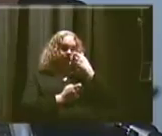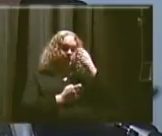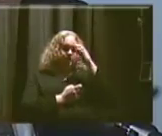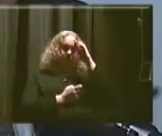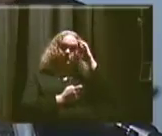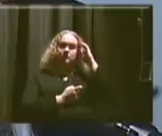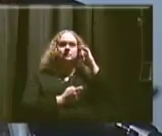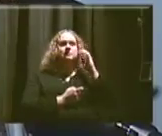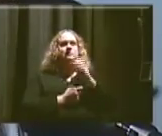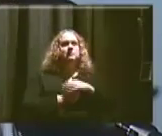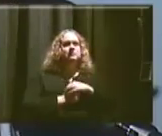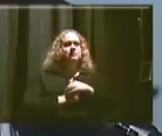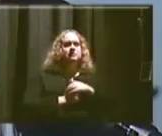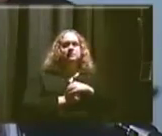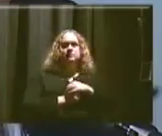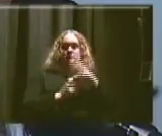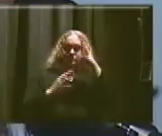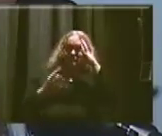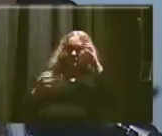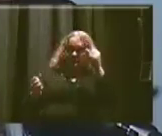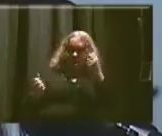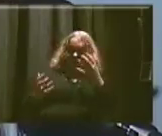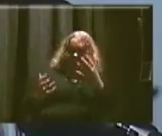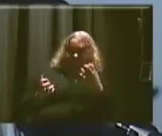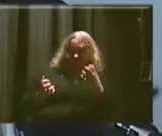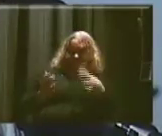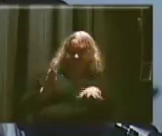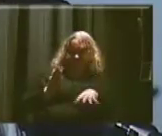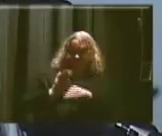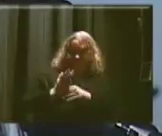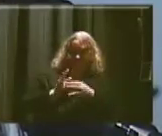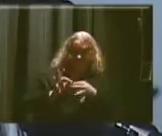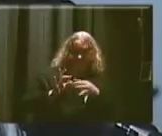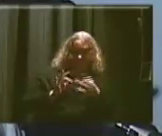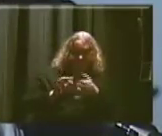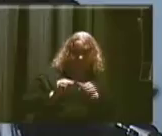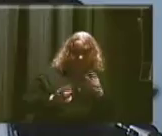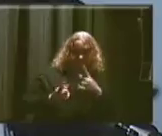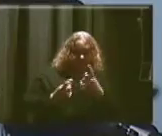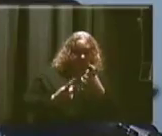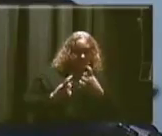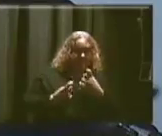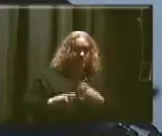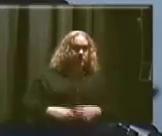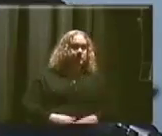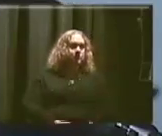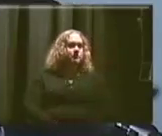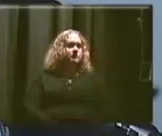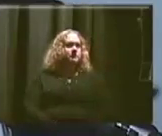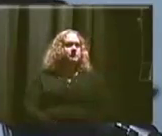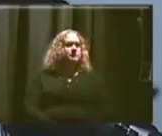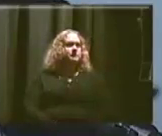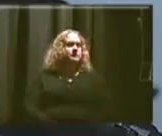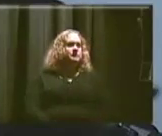some questions. Dr. Hargens, do you want to add anything before we go on? No, that's fine. Okay, are there any questions? Yeah, Lisa.